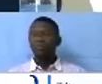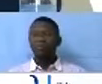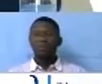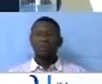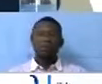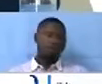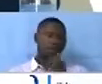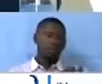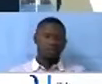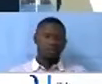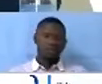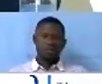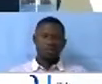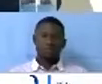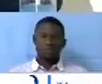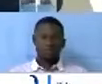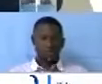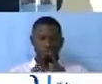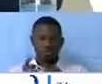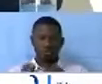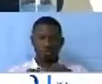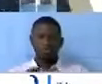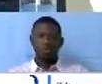now let's come to Ndurcha.